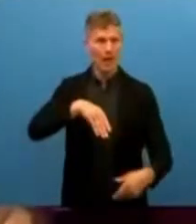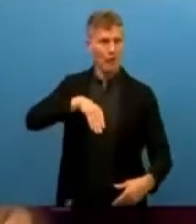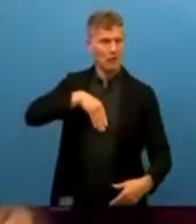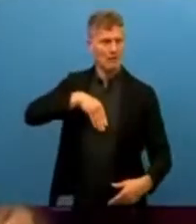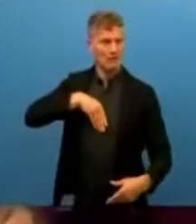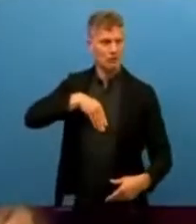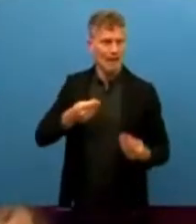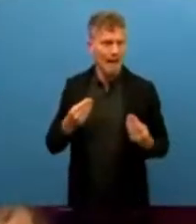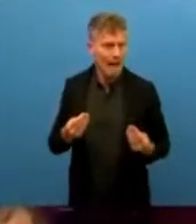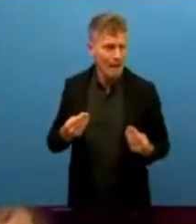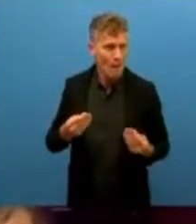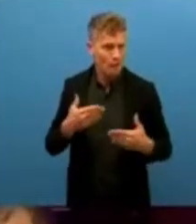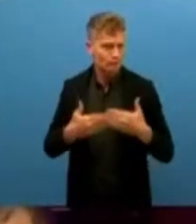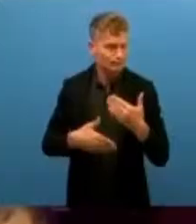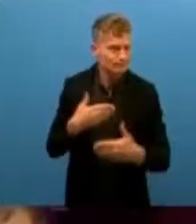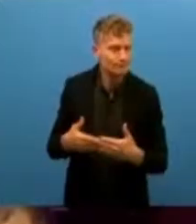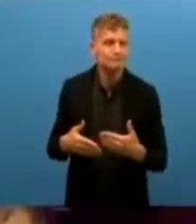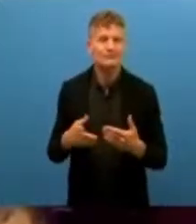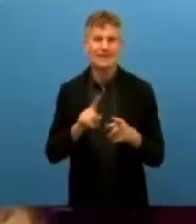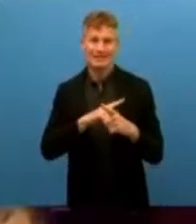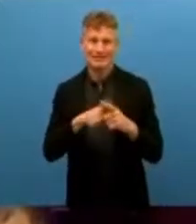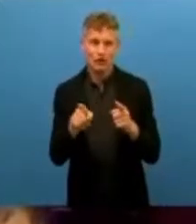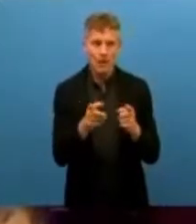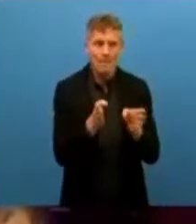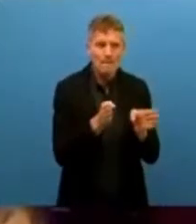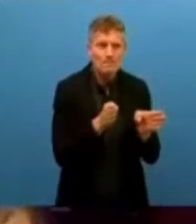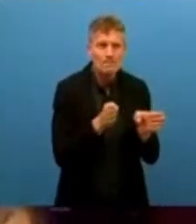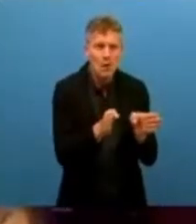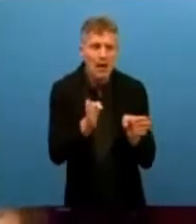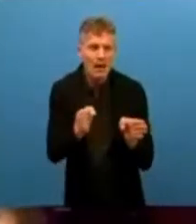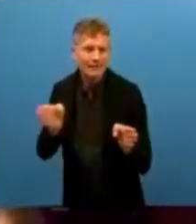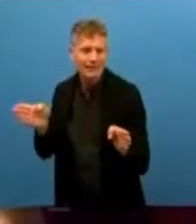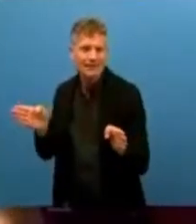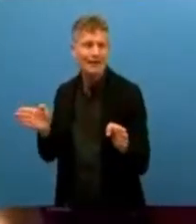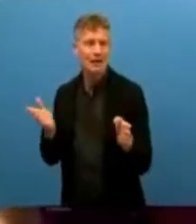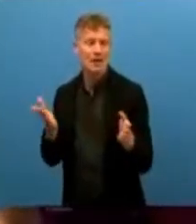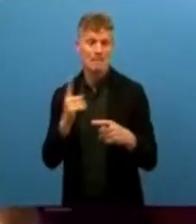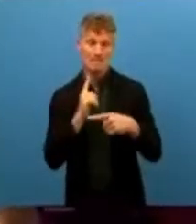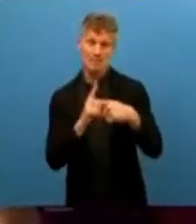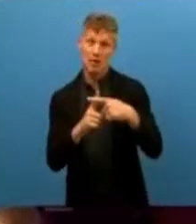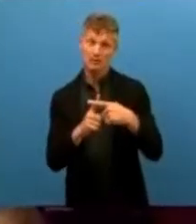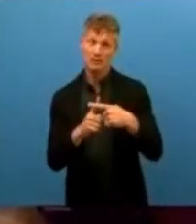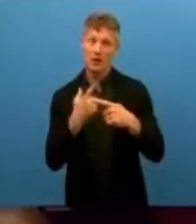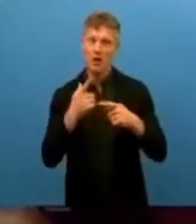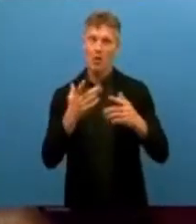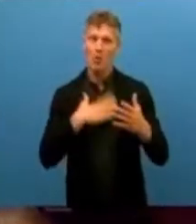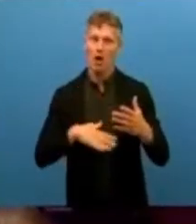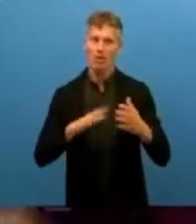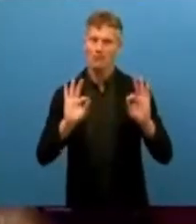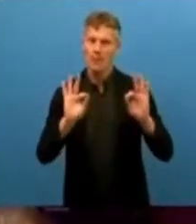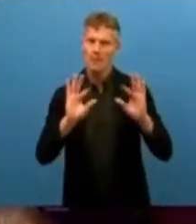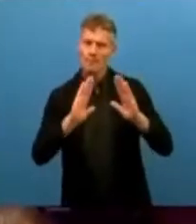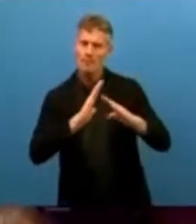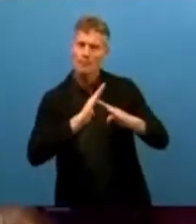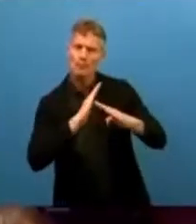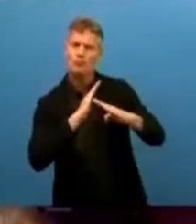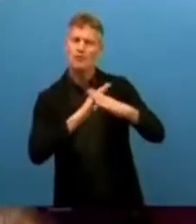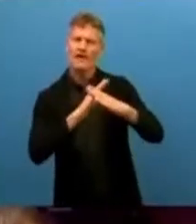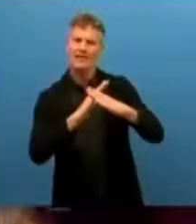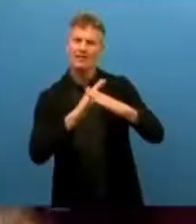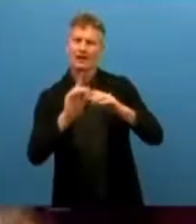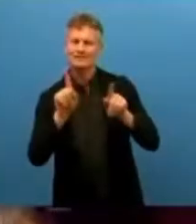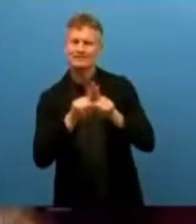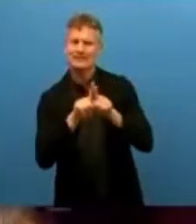modalities, preventing and addressing reprisals, and a host of other issues. The expert